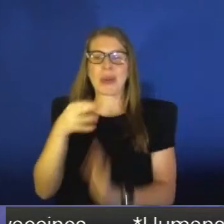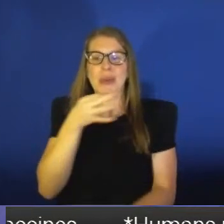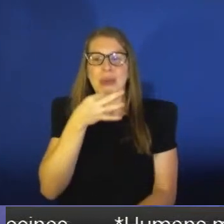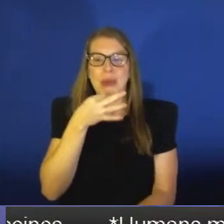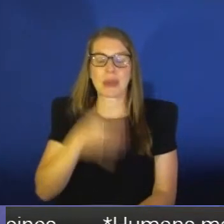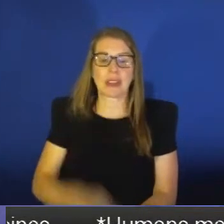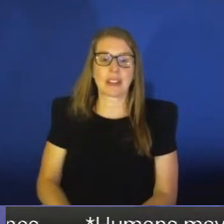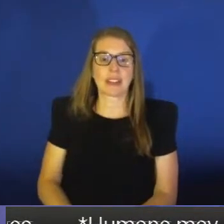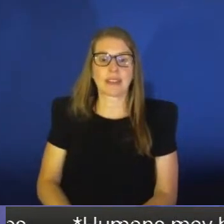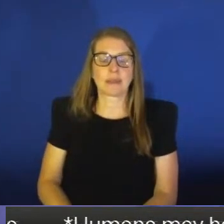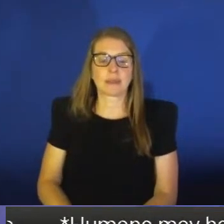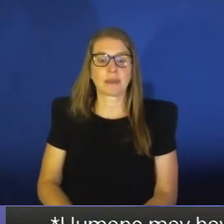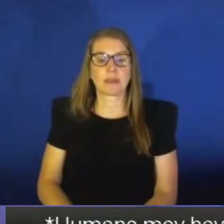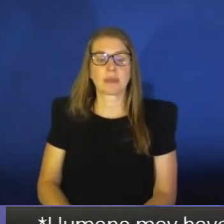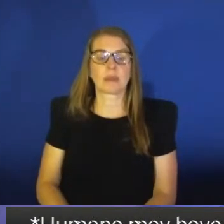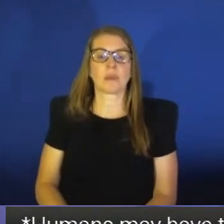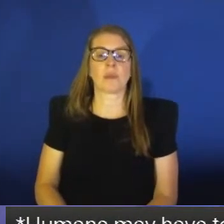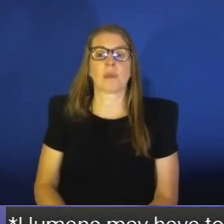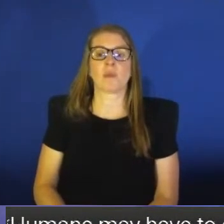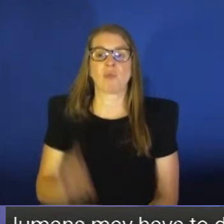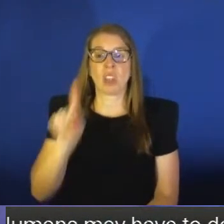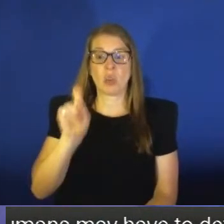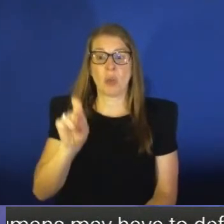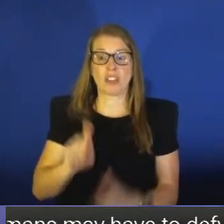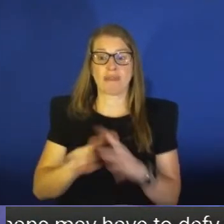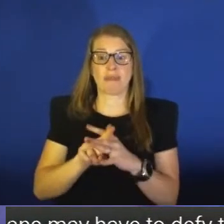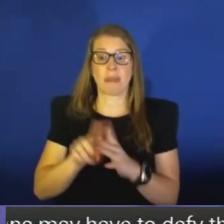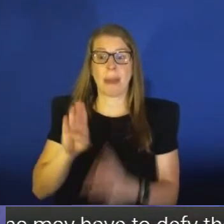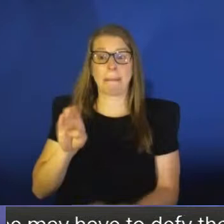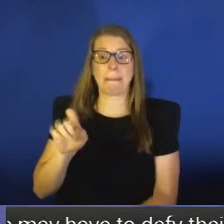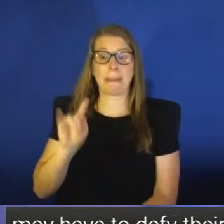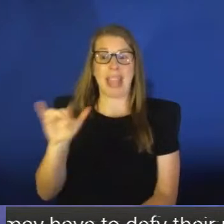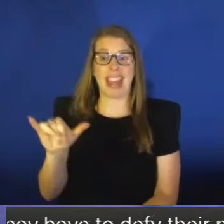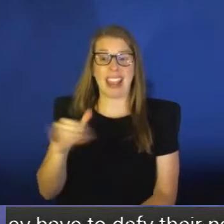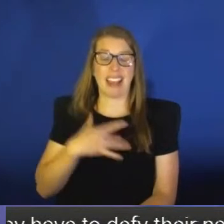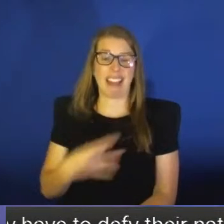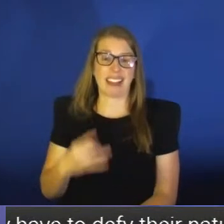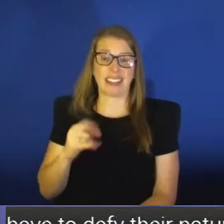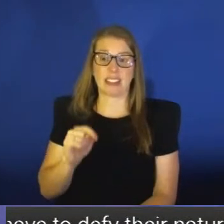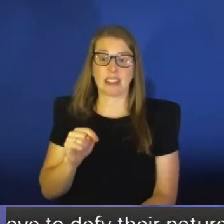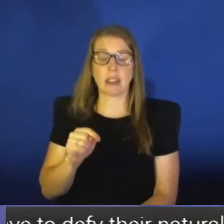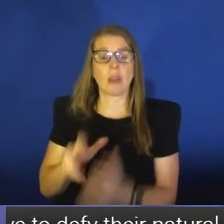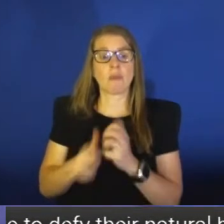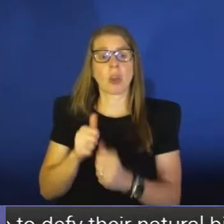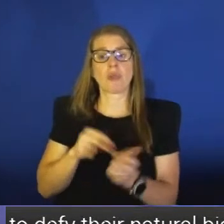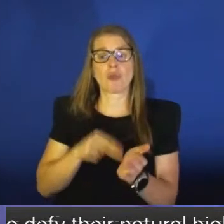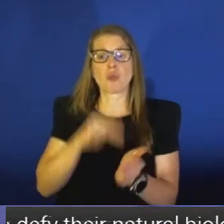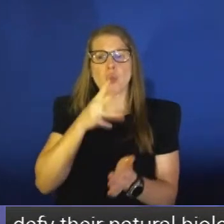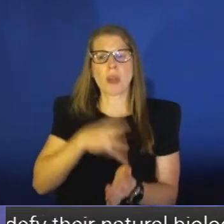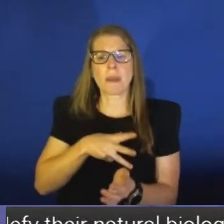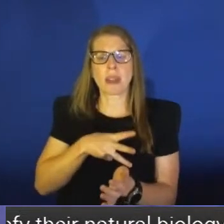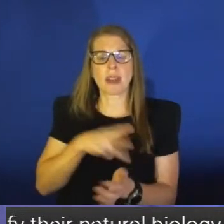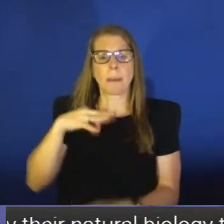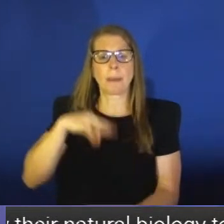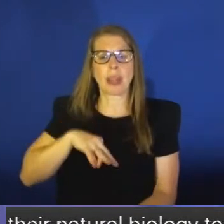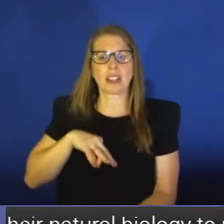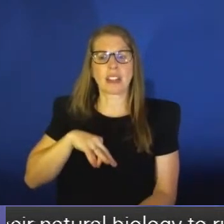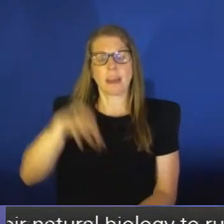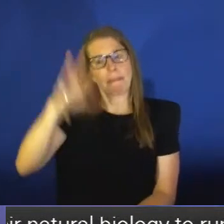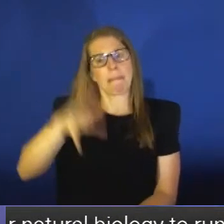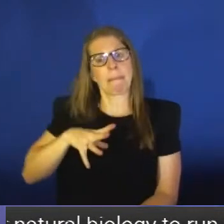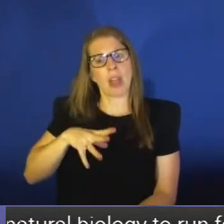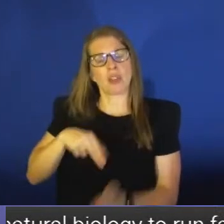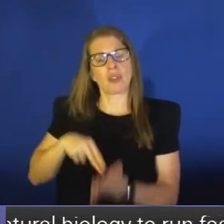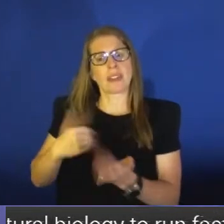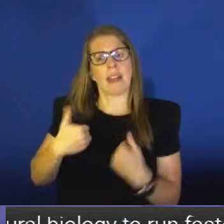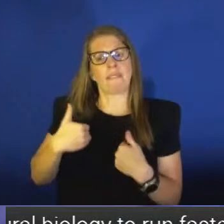to just, we had a question come in from Betty, and I really liked it. And she said most nurses are women, but what are the benefits of having male nurses? I